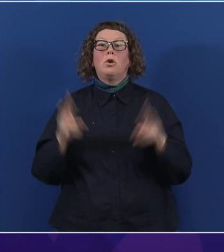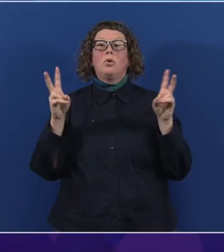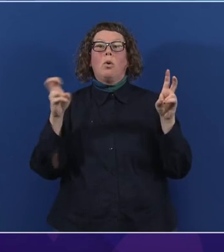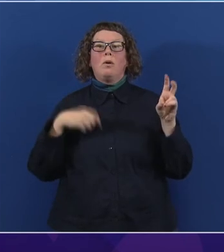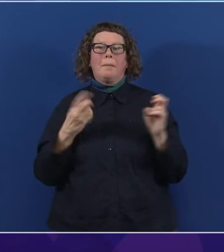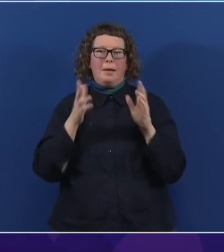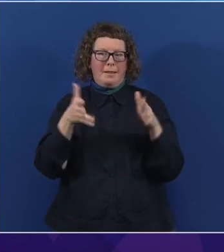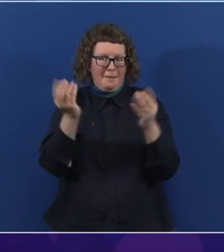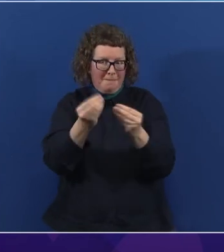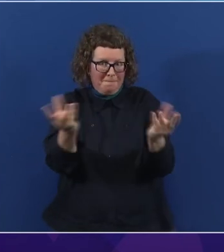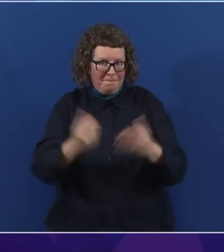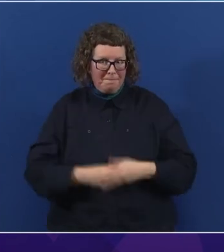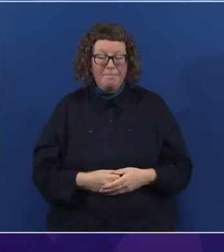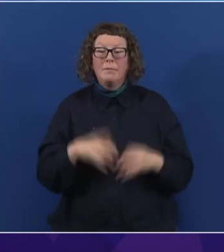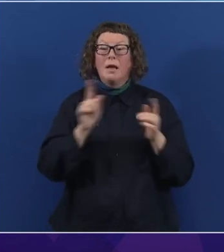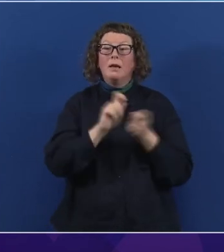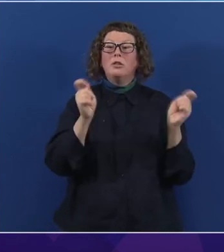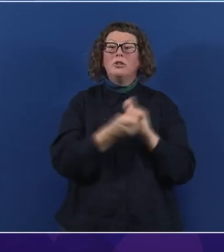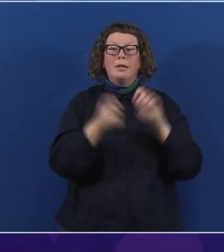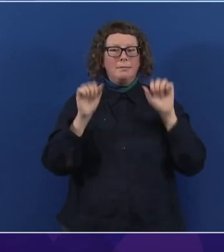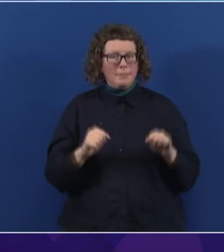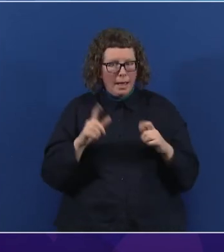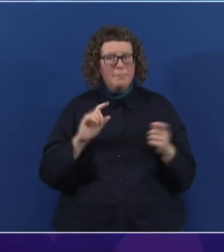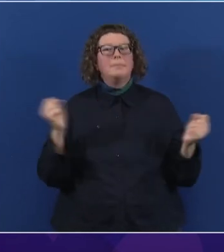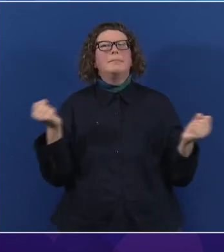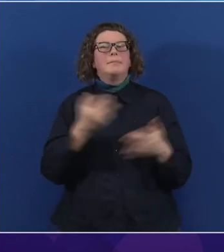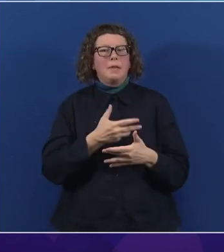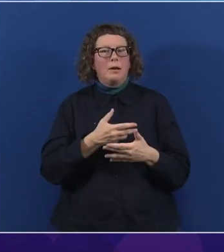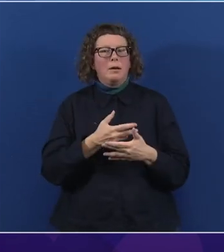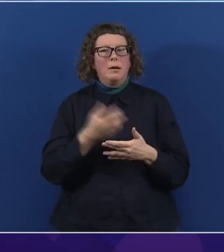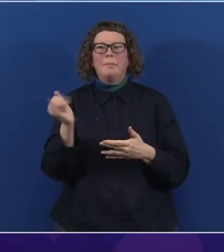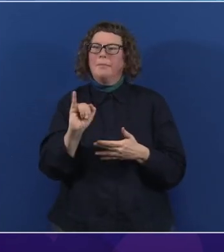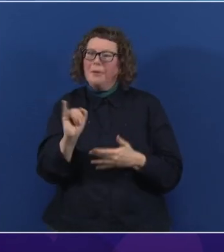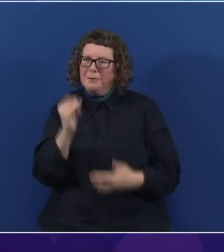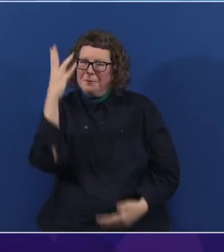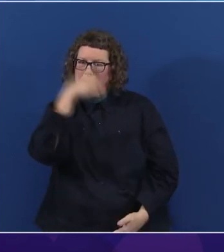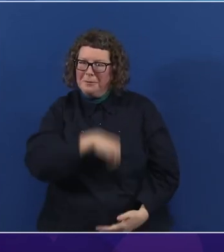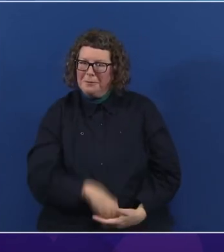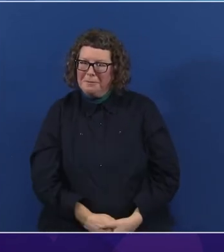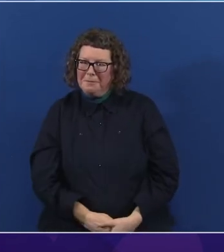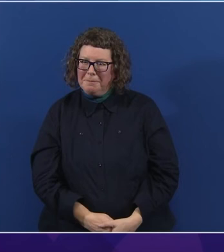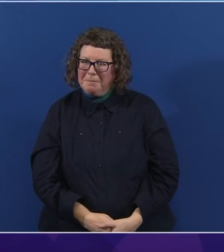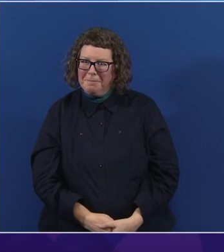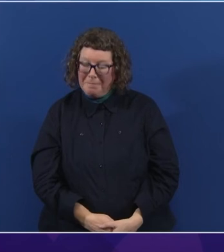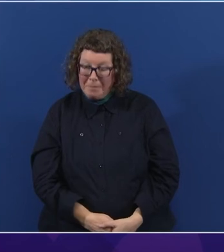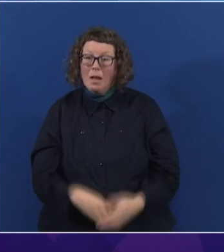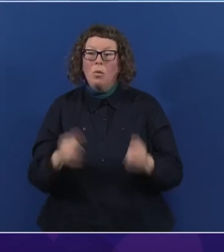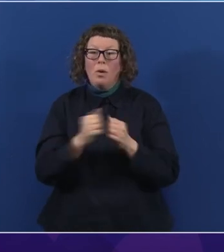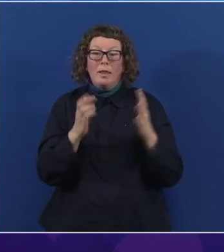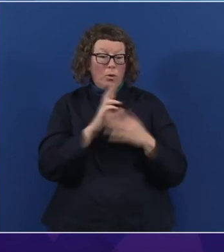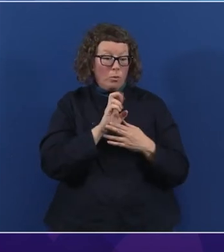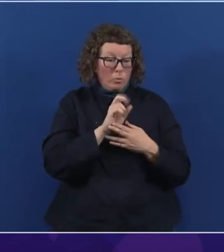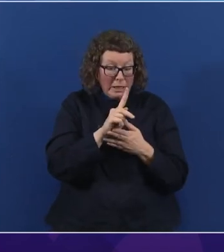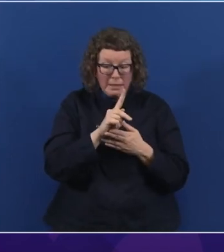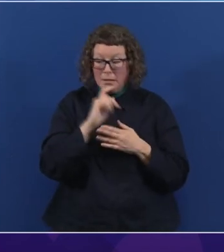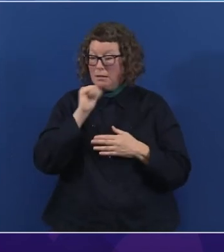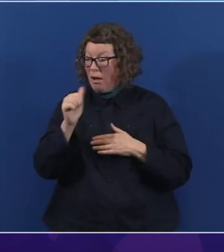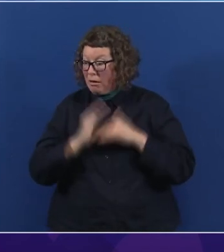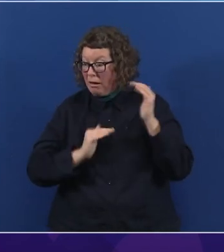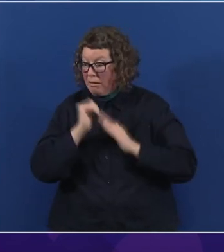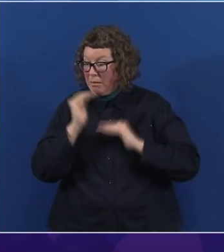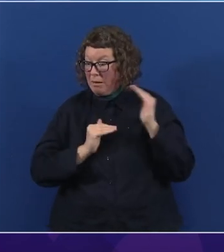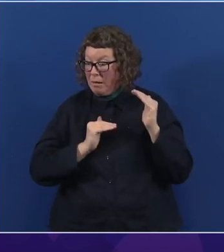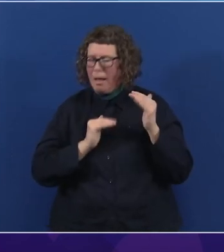quote. Change can be scary, but it can also be beautiful. Without taking risk or being